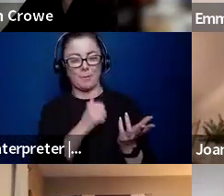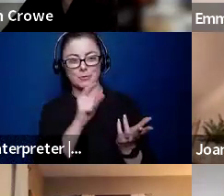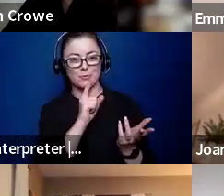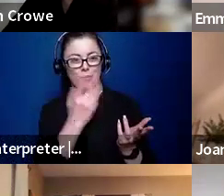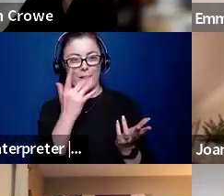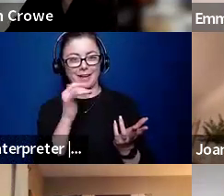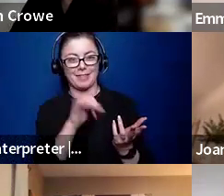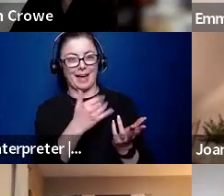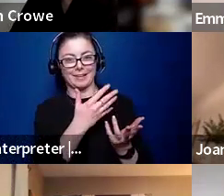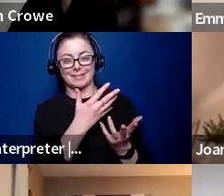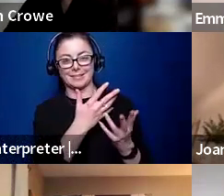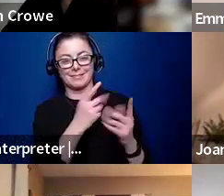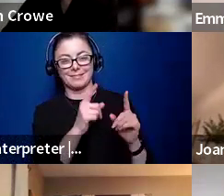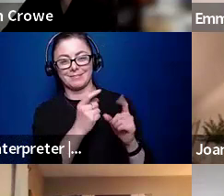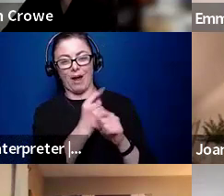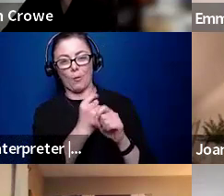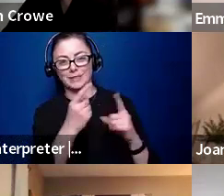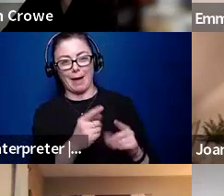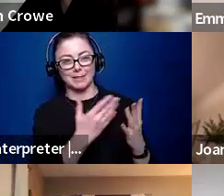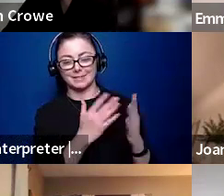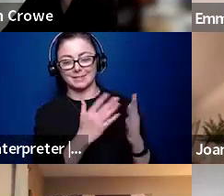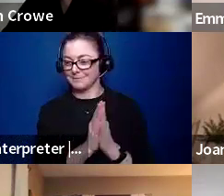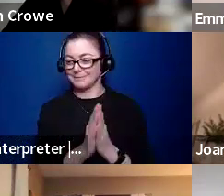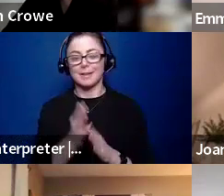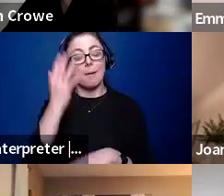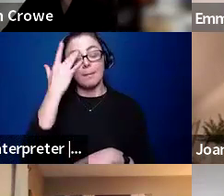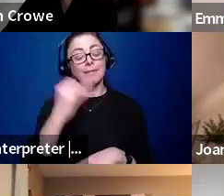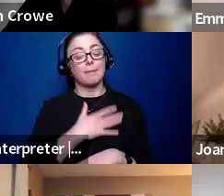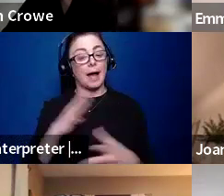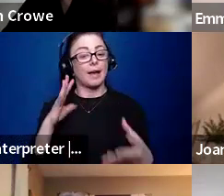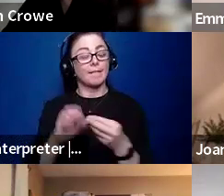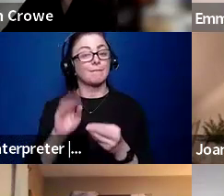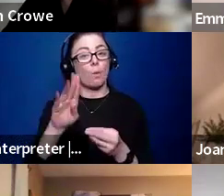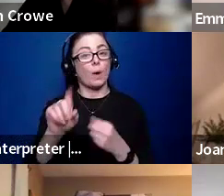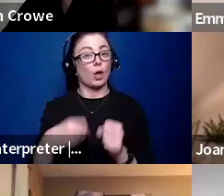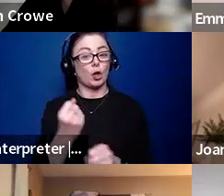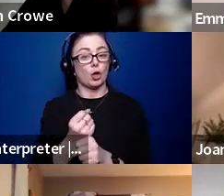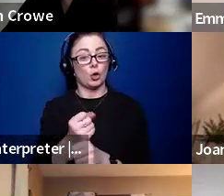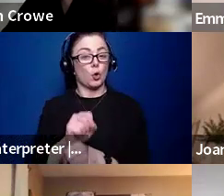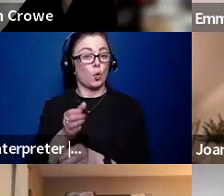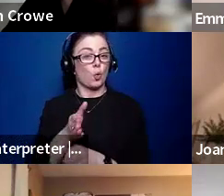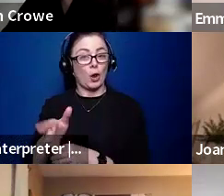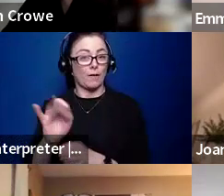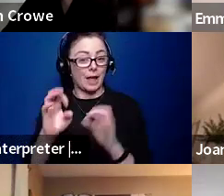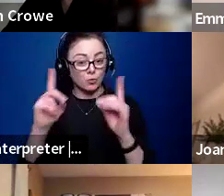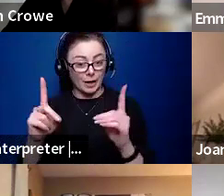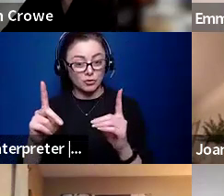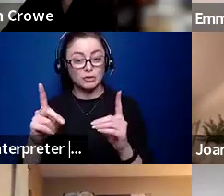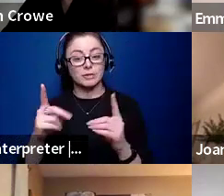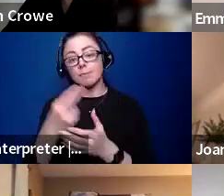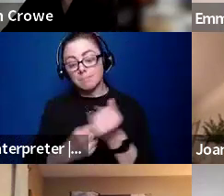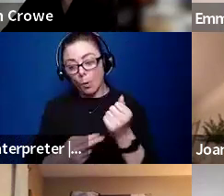my 41-year career in education under a legislature that has been both Republican